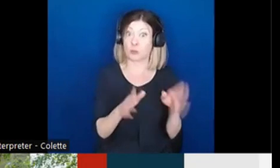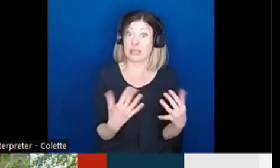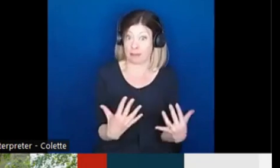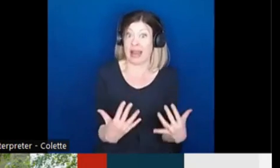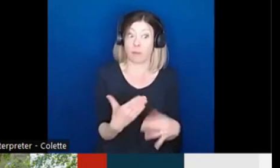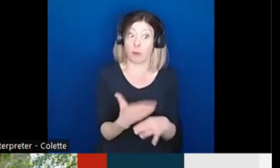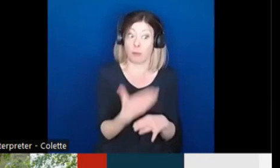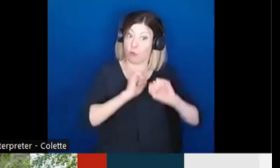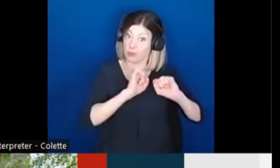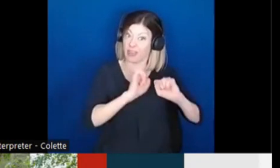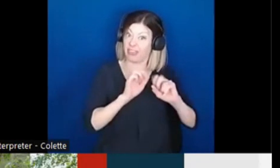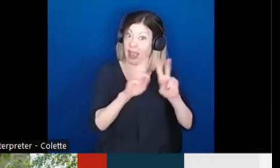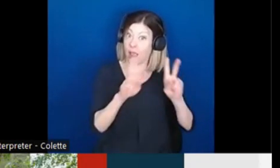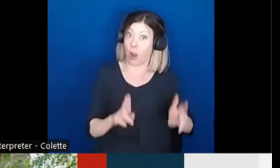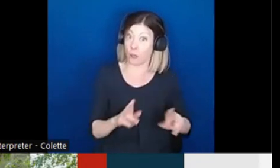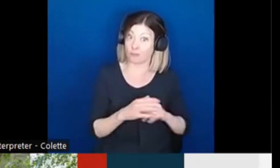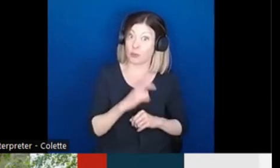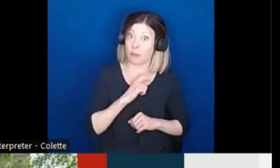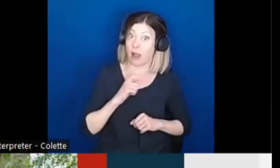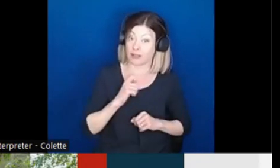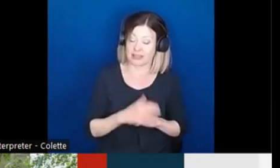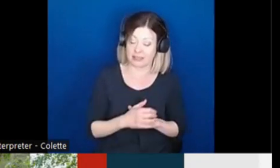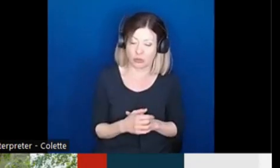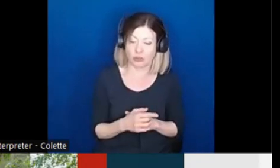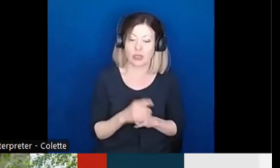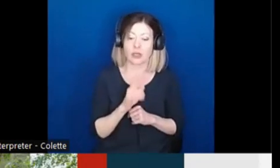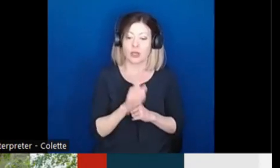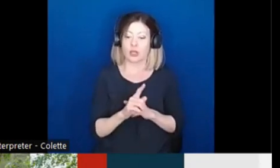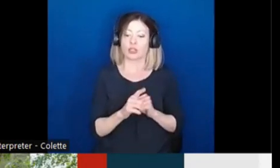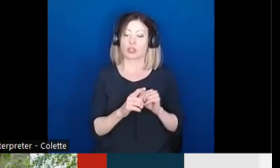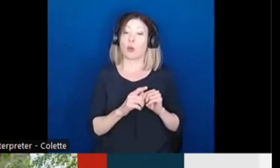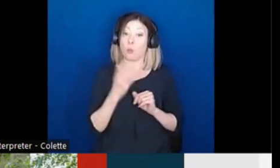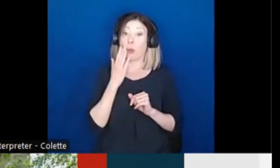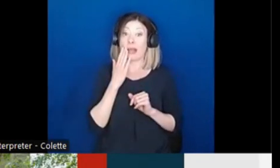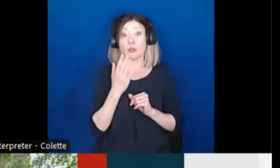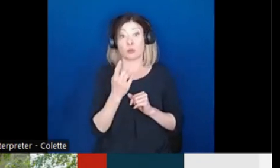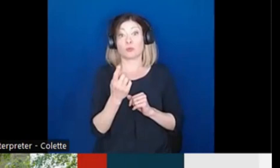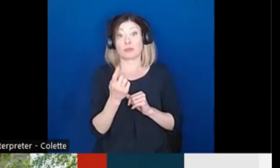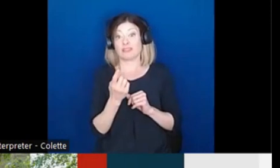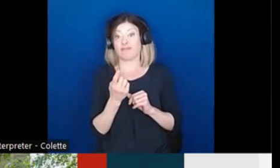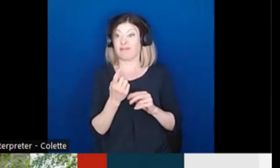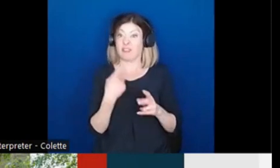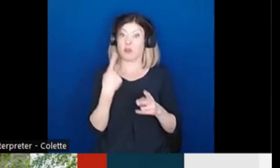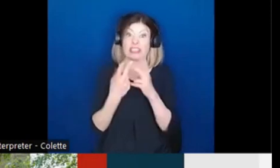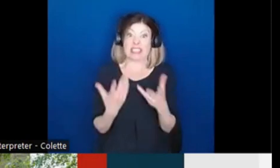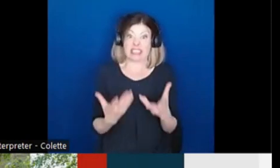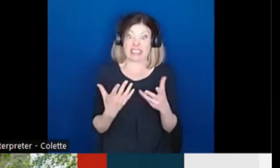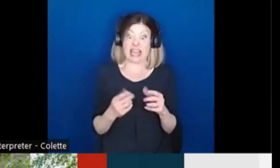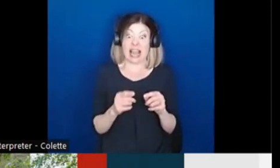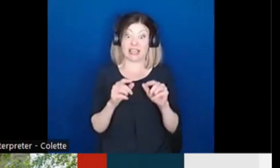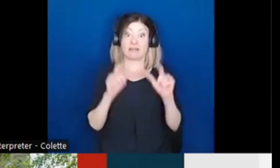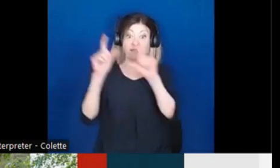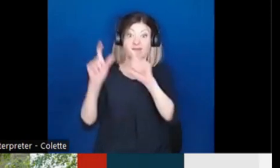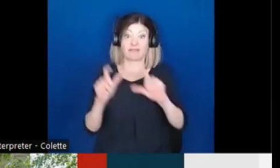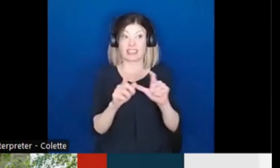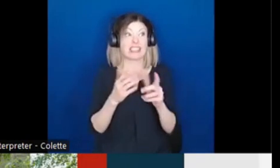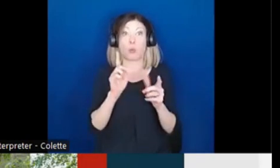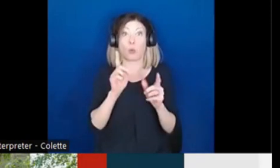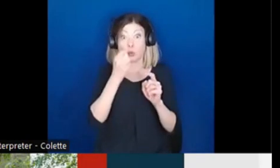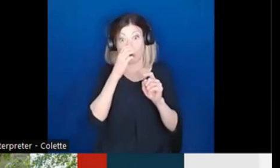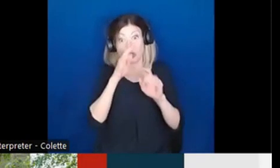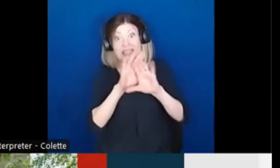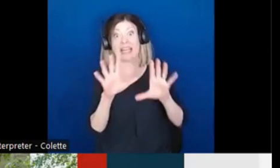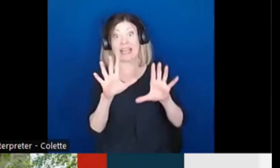just different images that kind of show what you might see when you come on a visit today. So the top left hand, you can see part of the